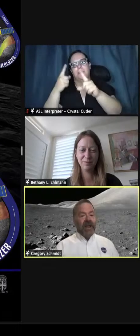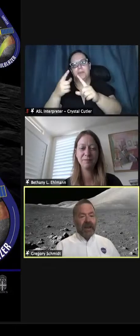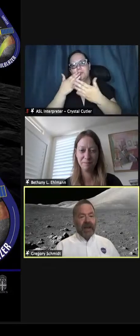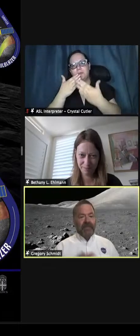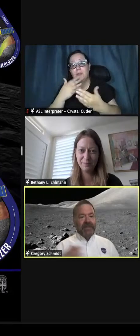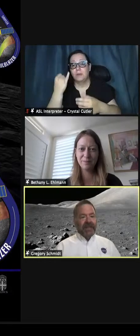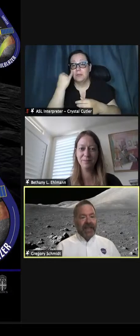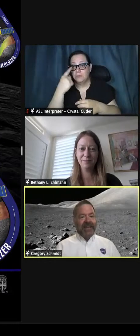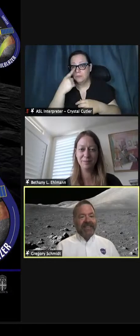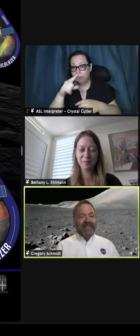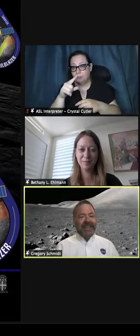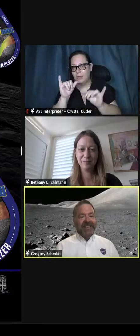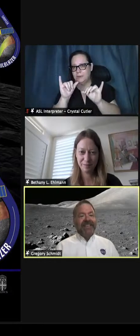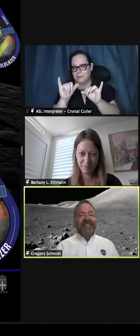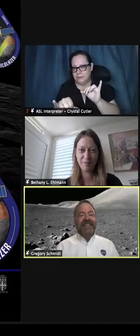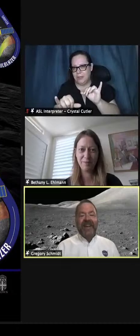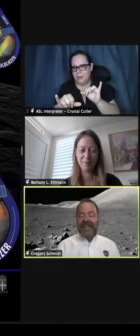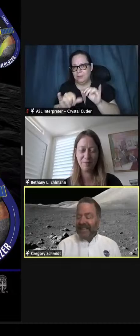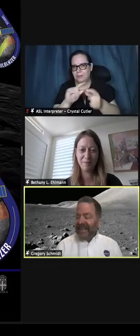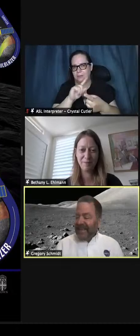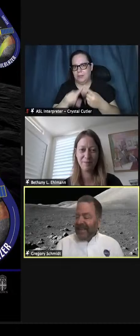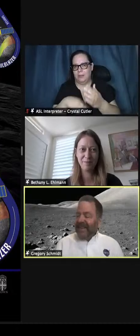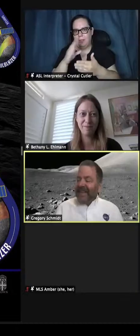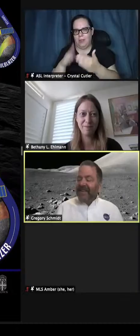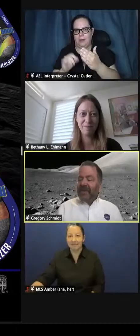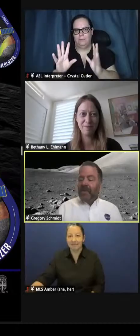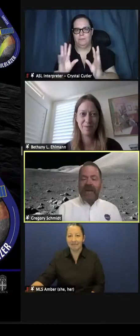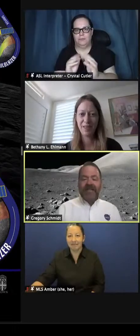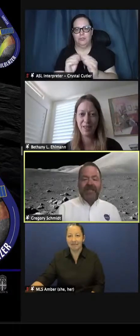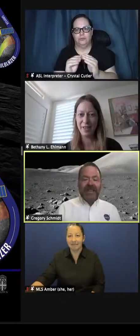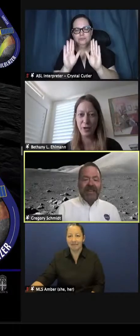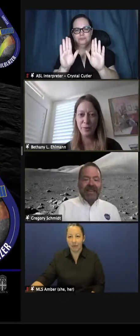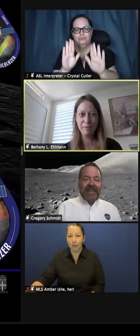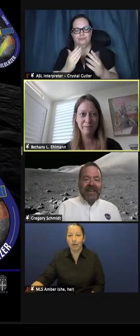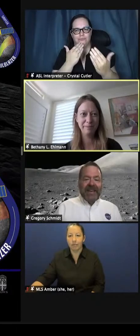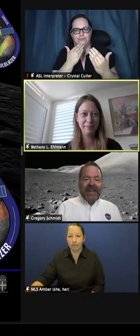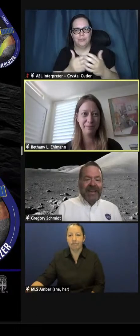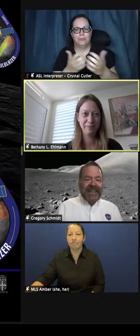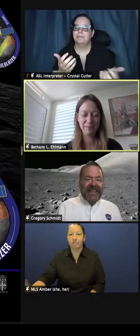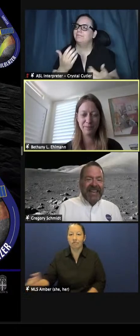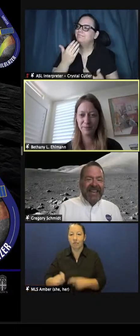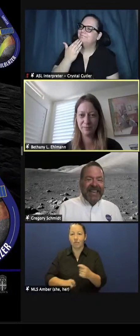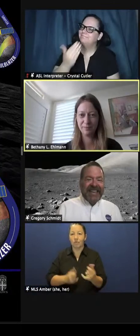staying on till the end of the session, great. Thank you so much. Thank you.